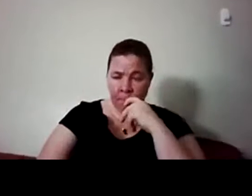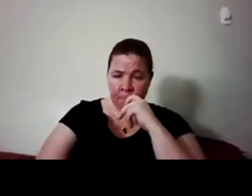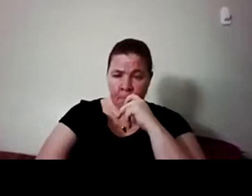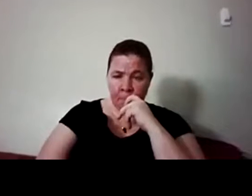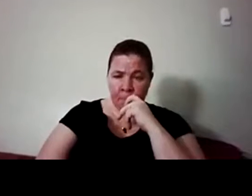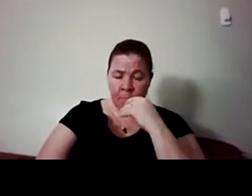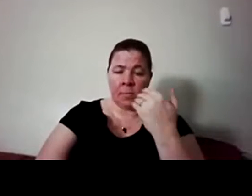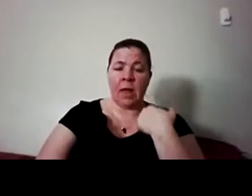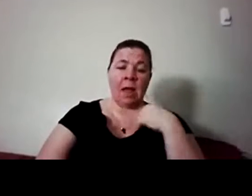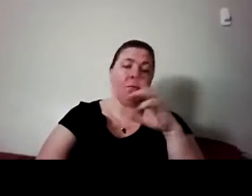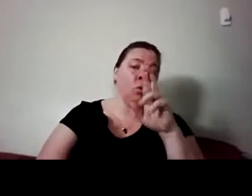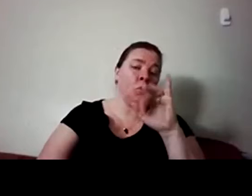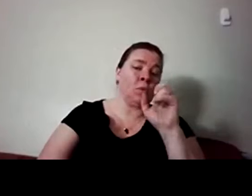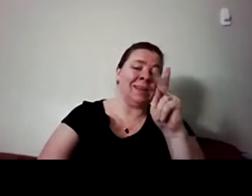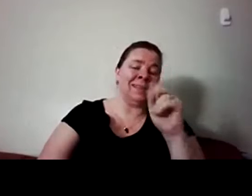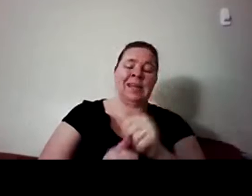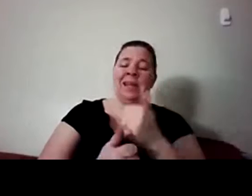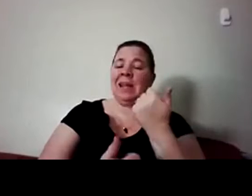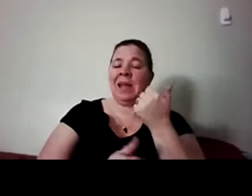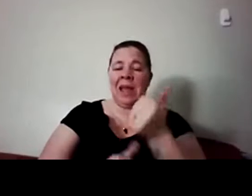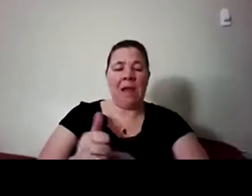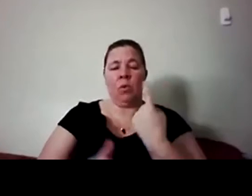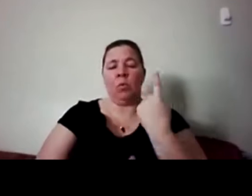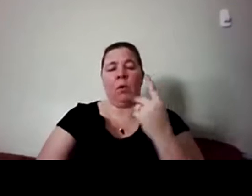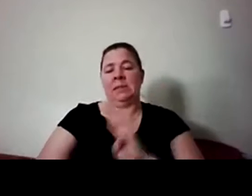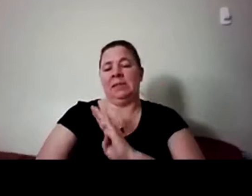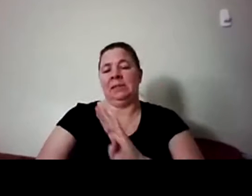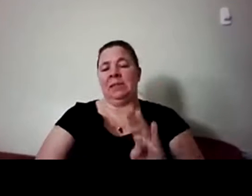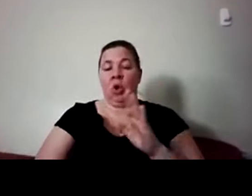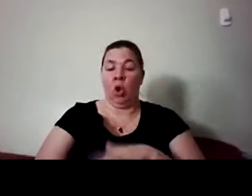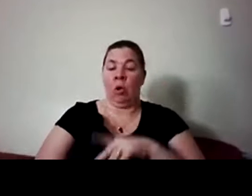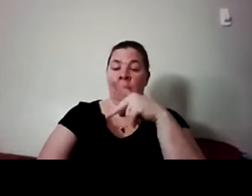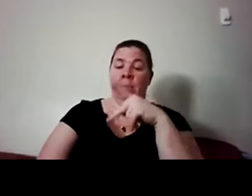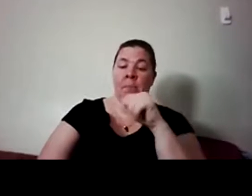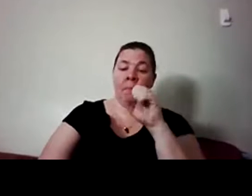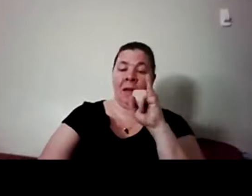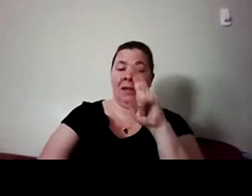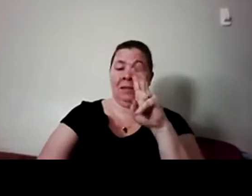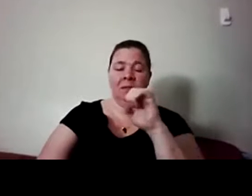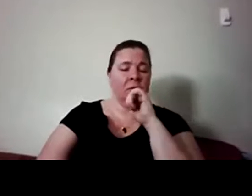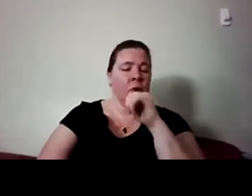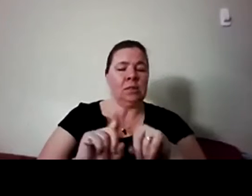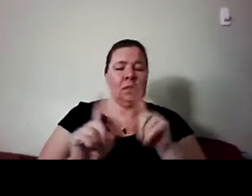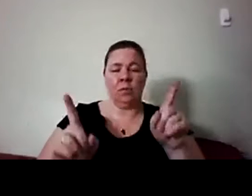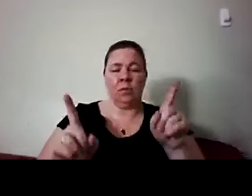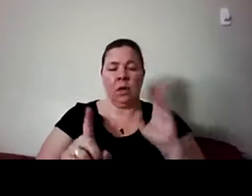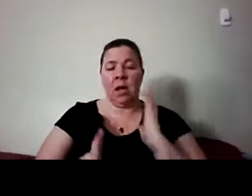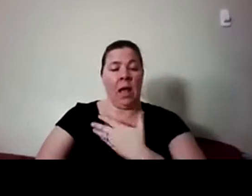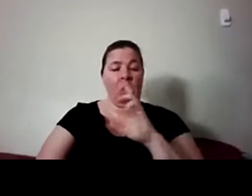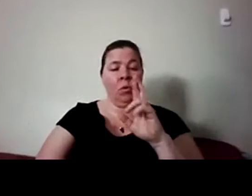There is risk in every business, and Onpassive is no different. What is our risk?